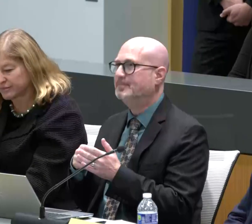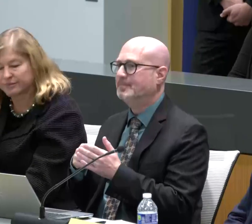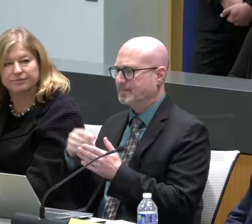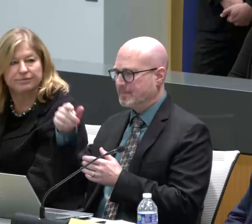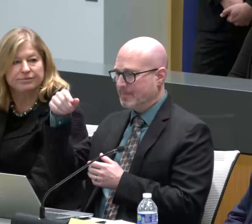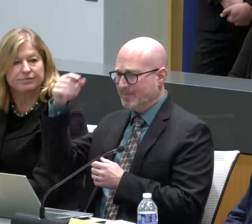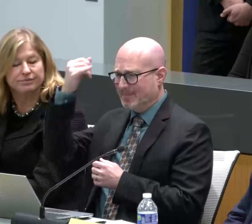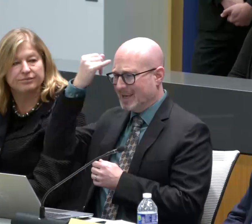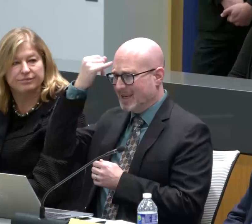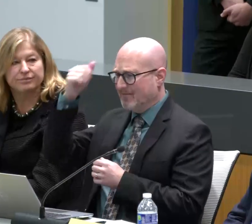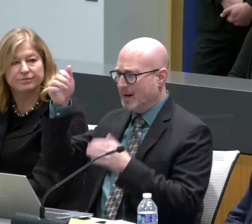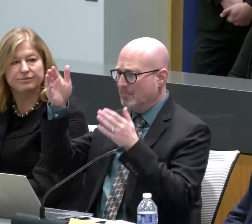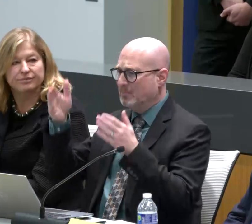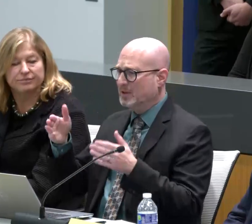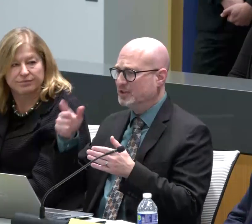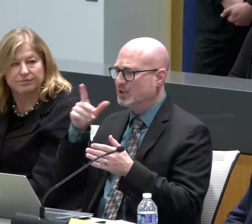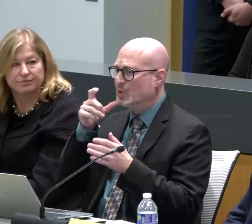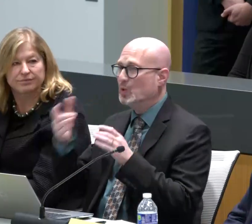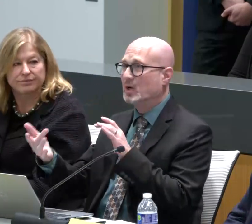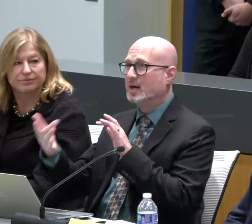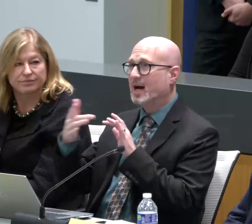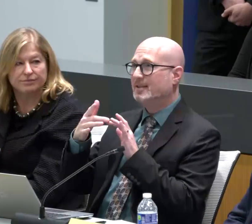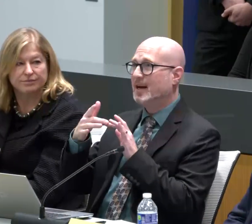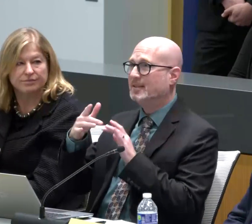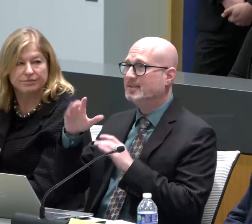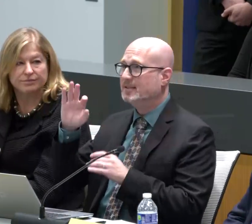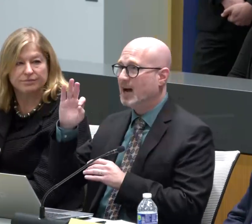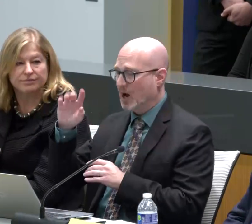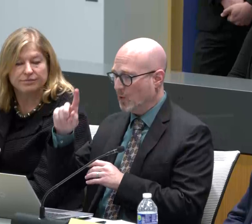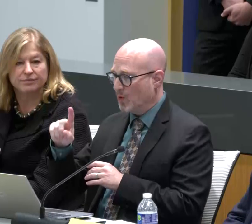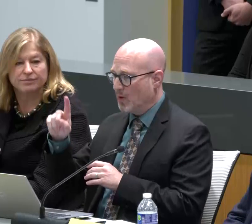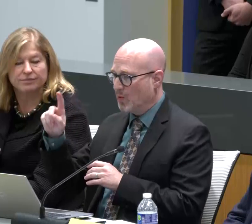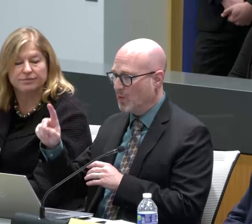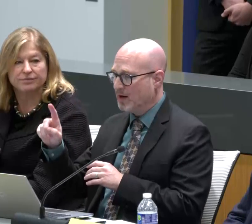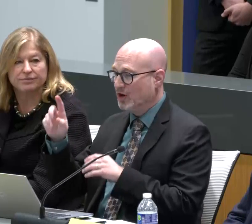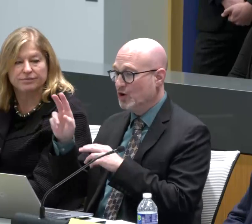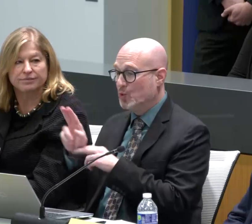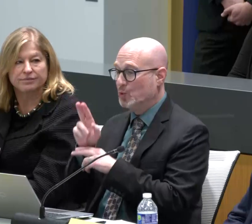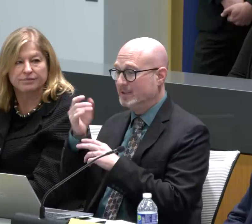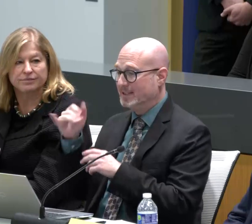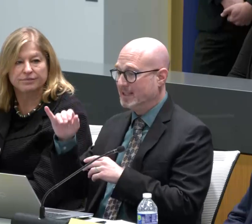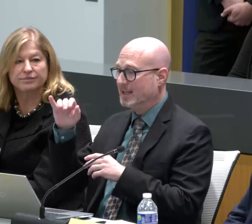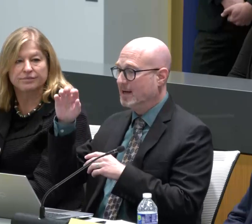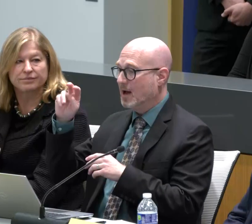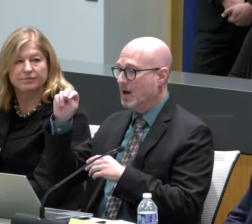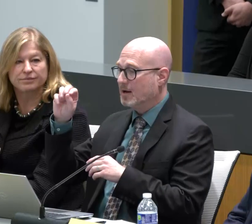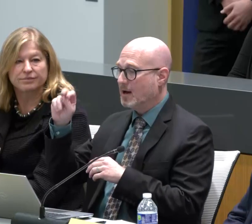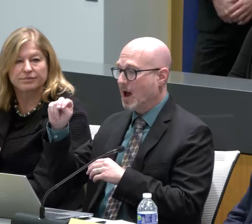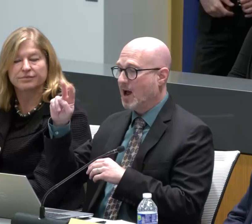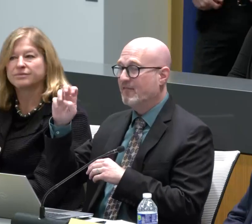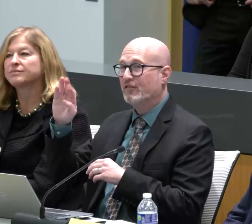and nonverbal means. If a person contacts 911